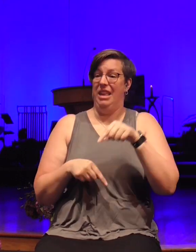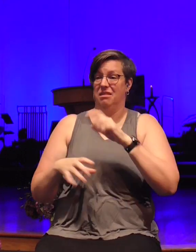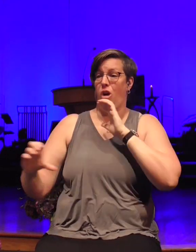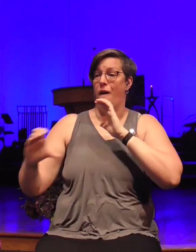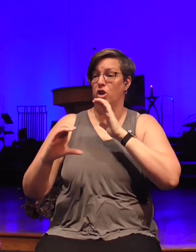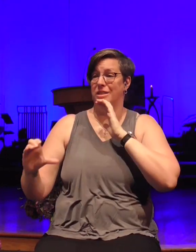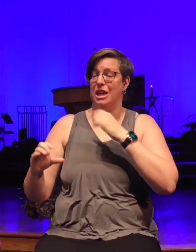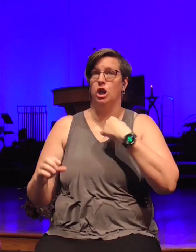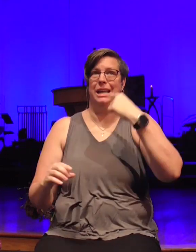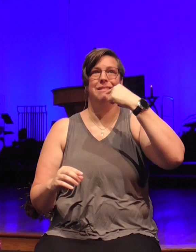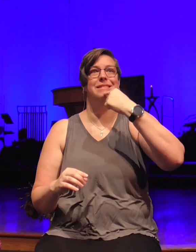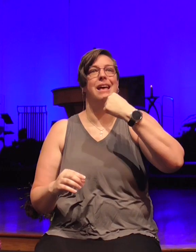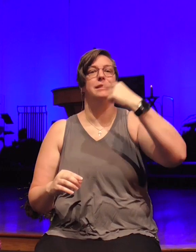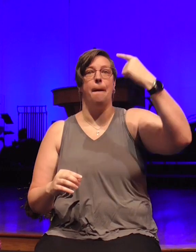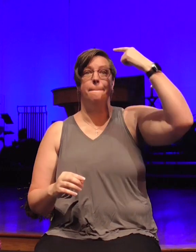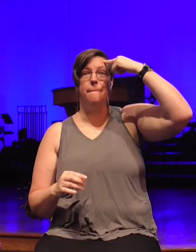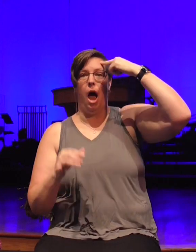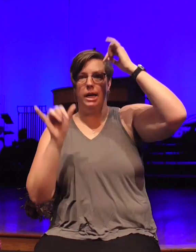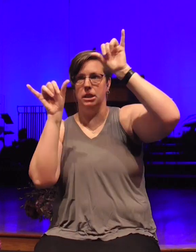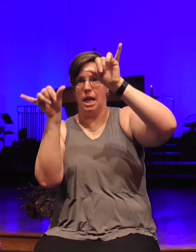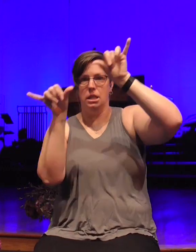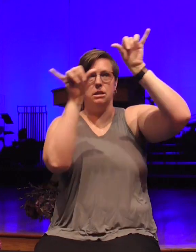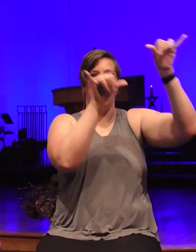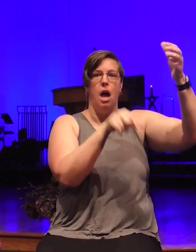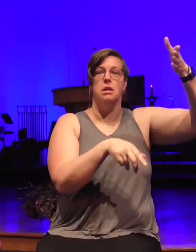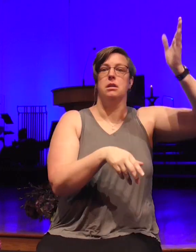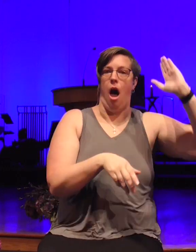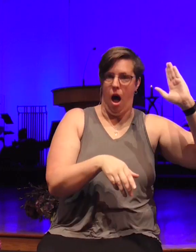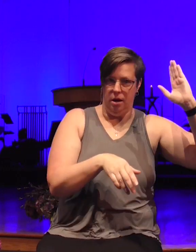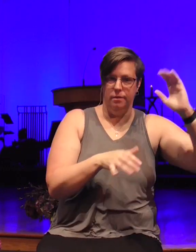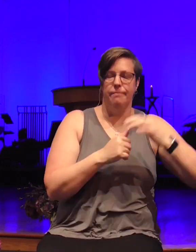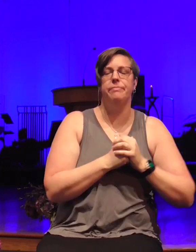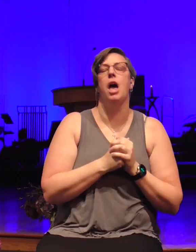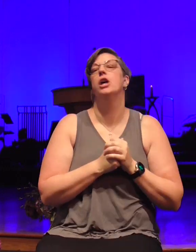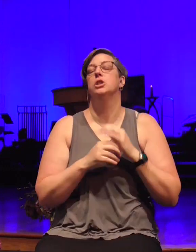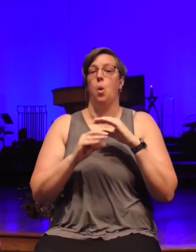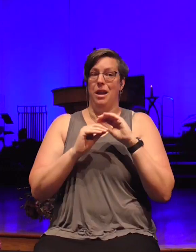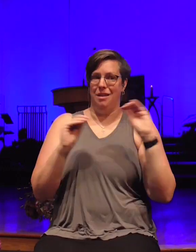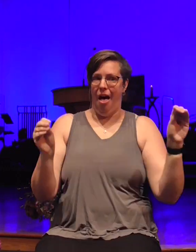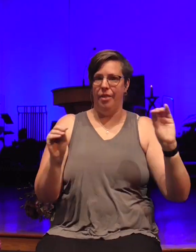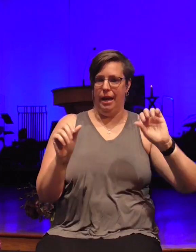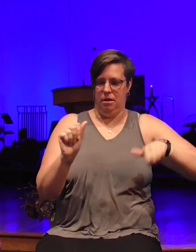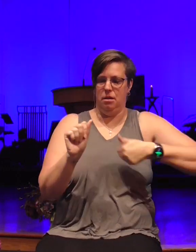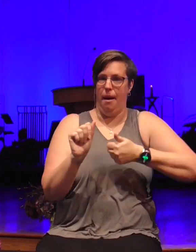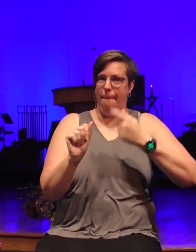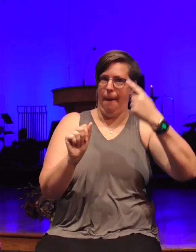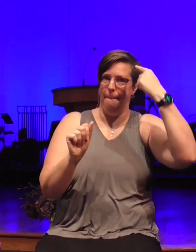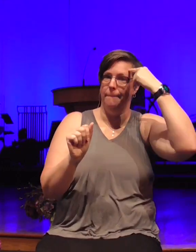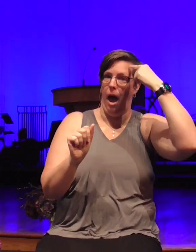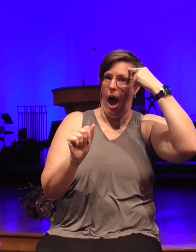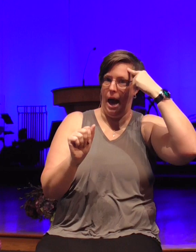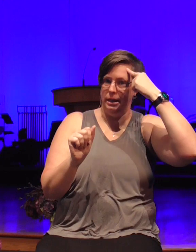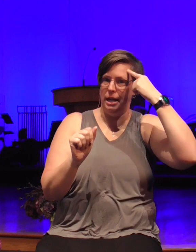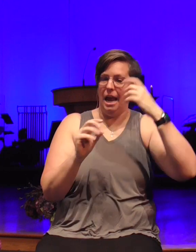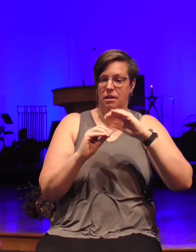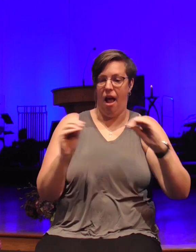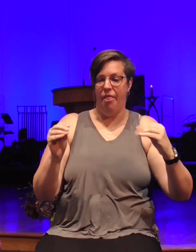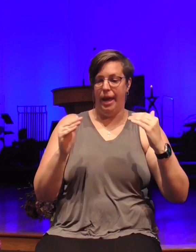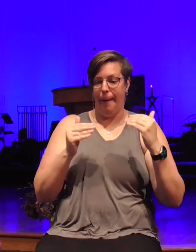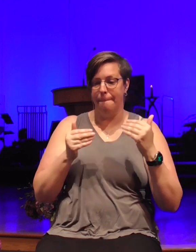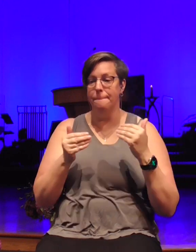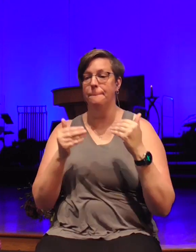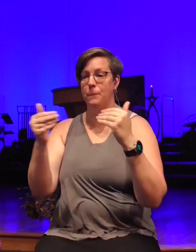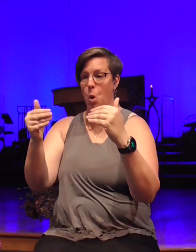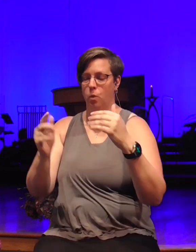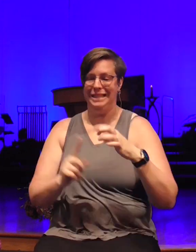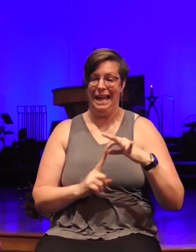as synonymous for God. So nothing but mind, and nothing moves except as mind moves it